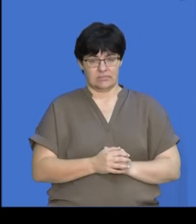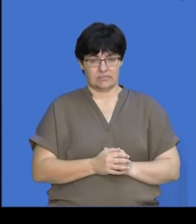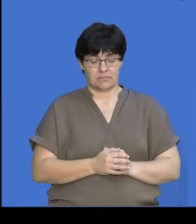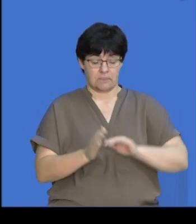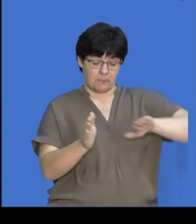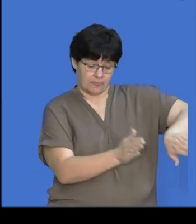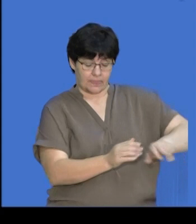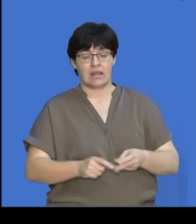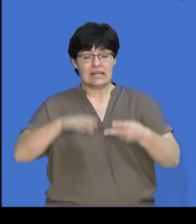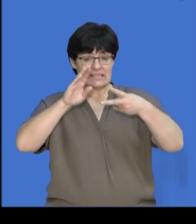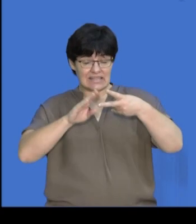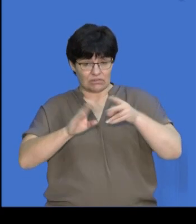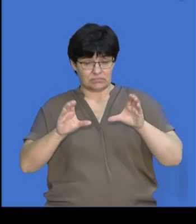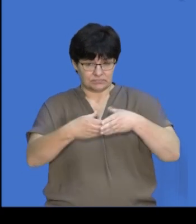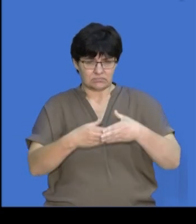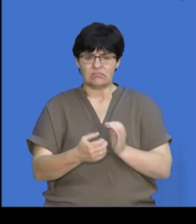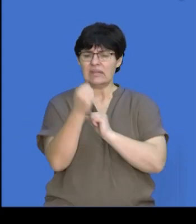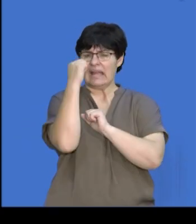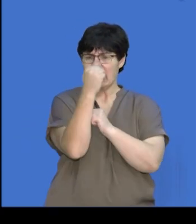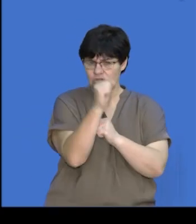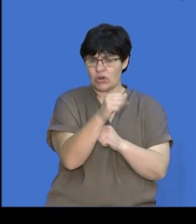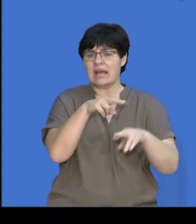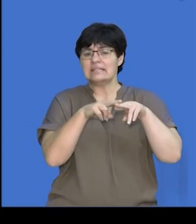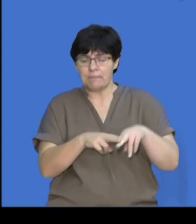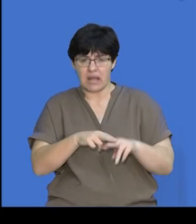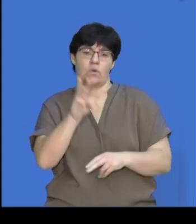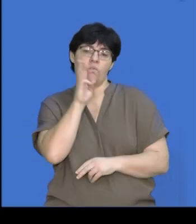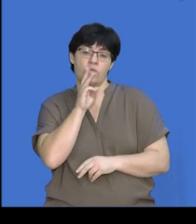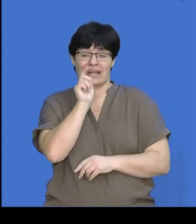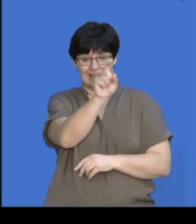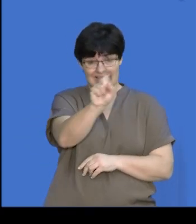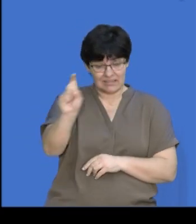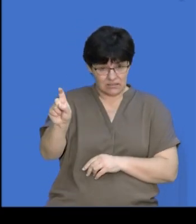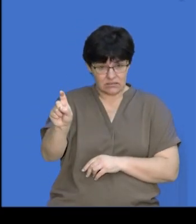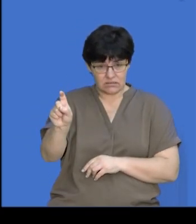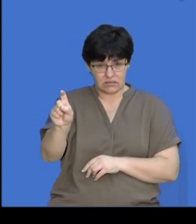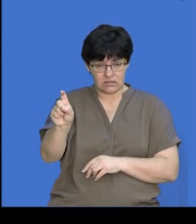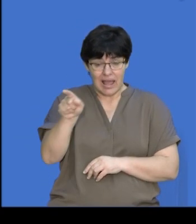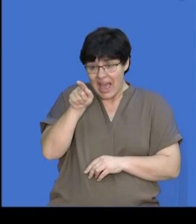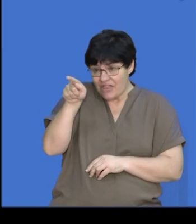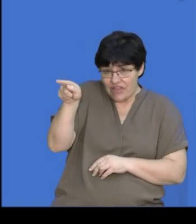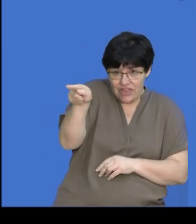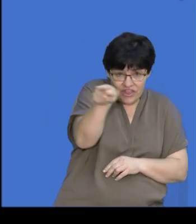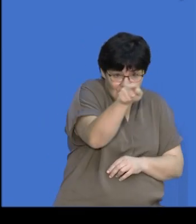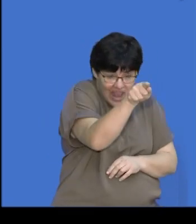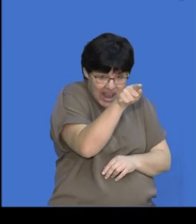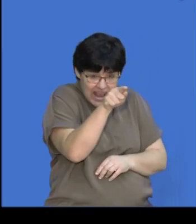sector, industries dependent on water will be able to, look at my qualifying